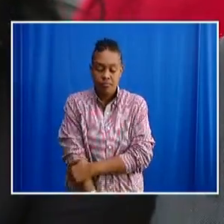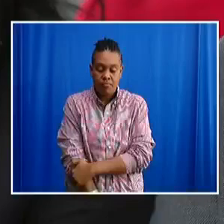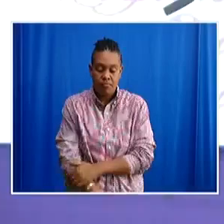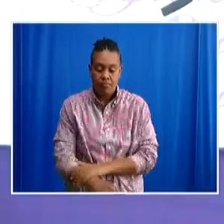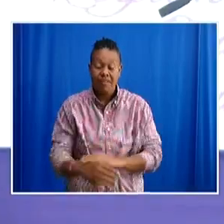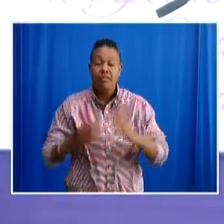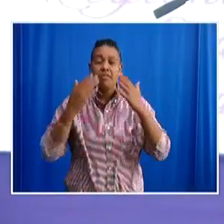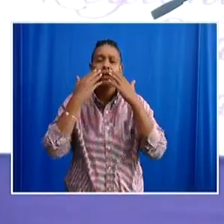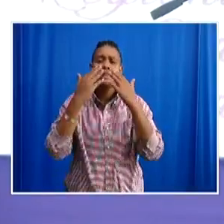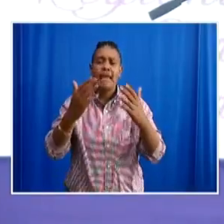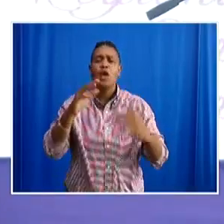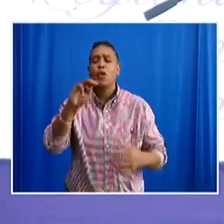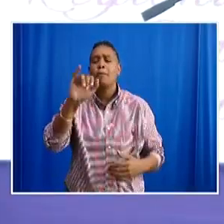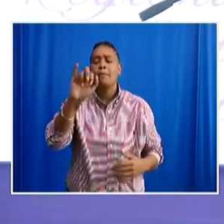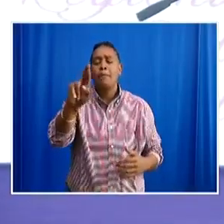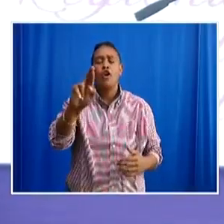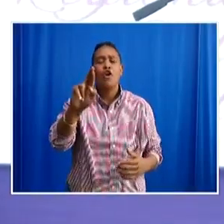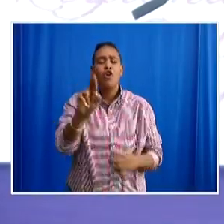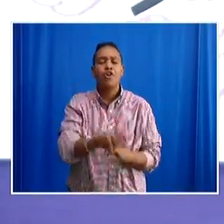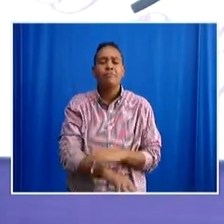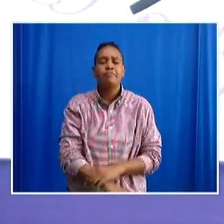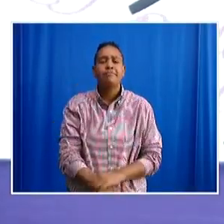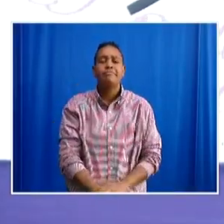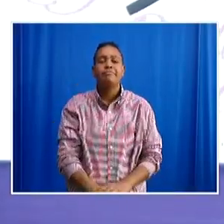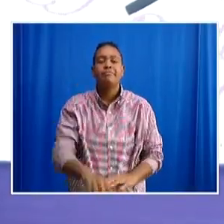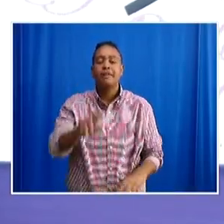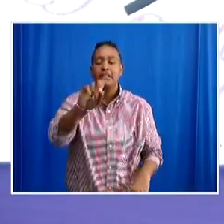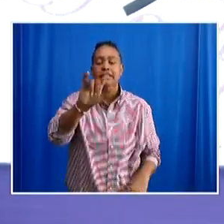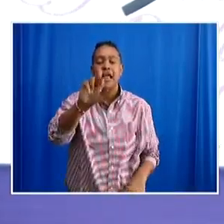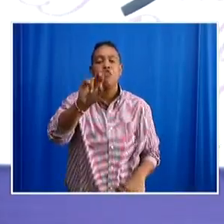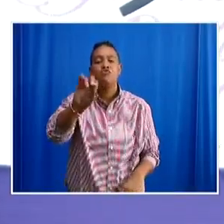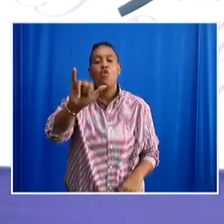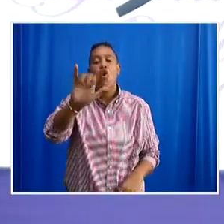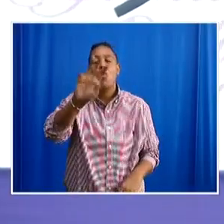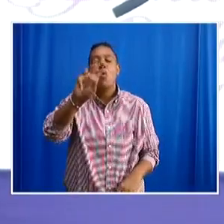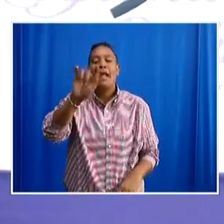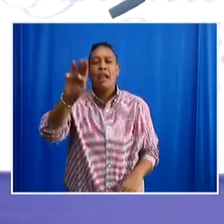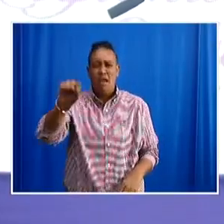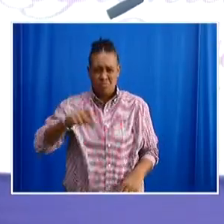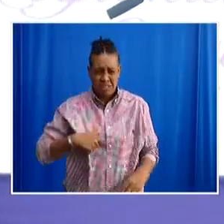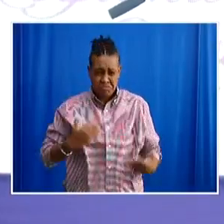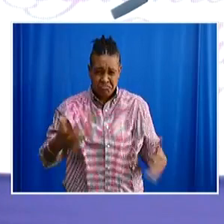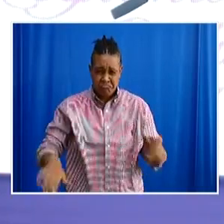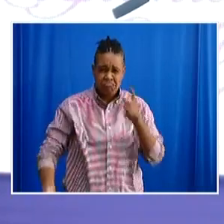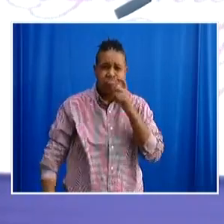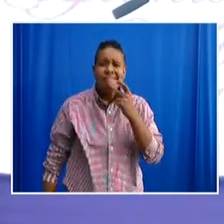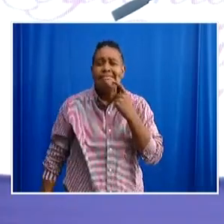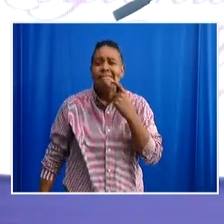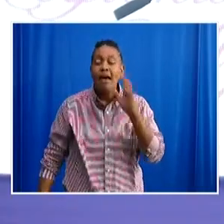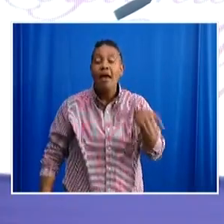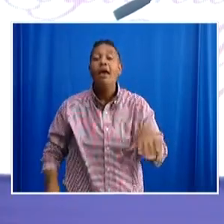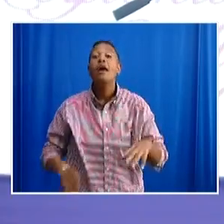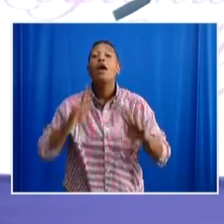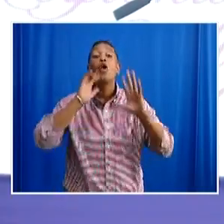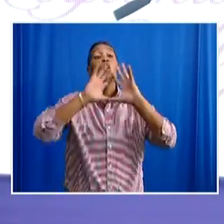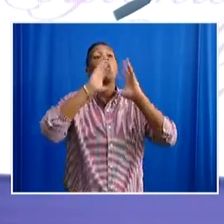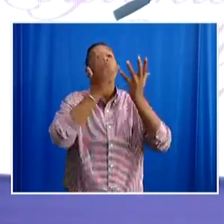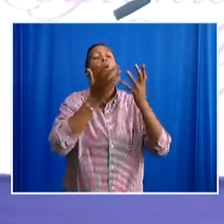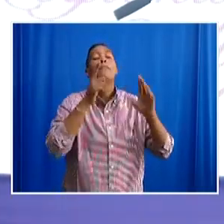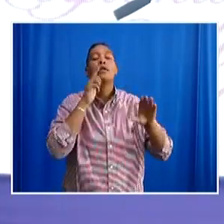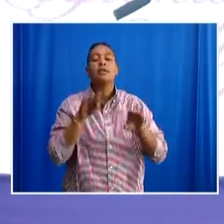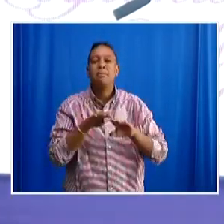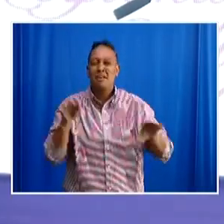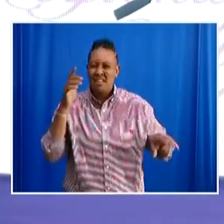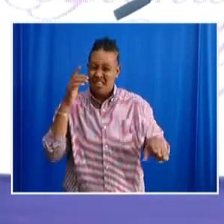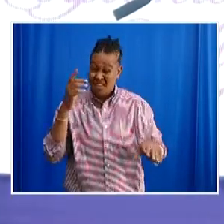Thank you so much, Mayor Delroy Williams. I mentioned that global platform for disaster